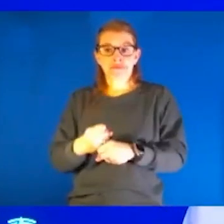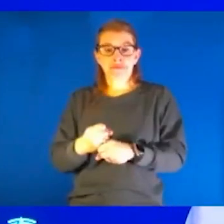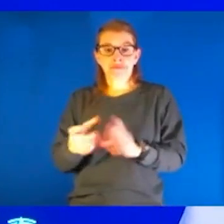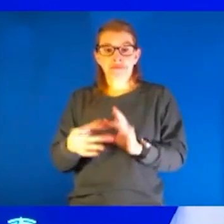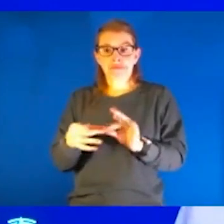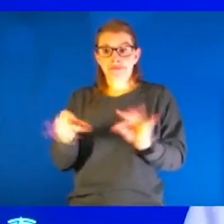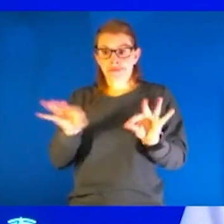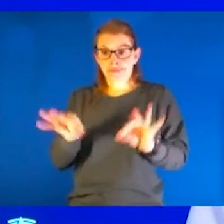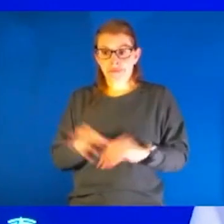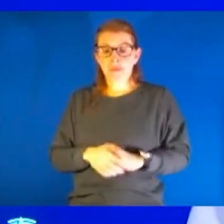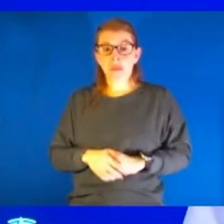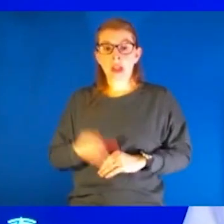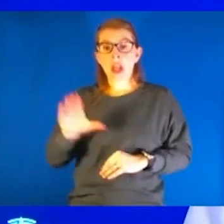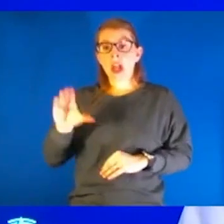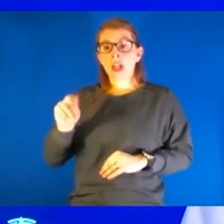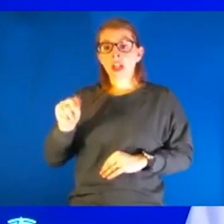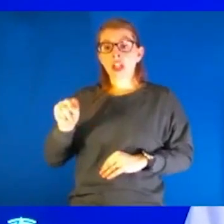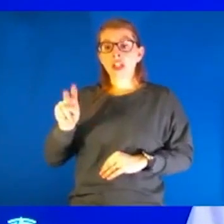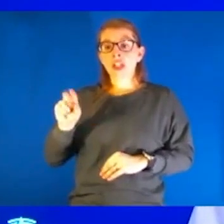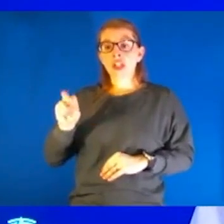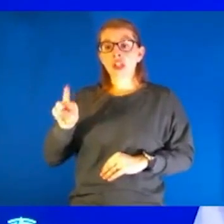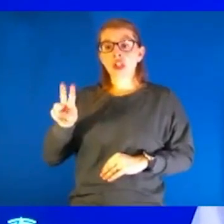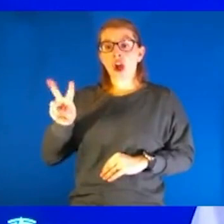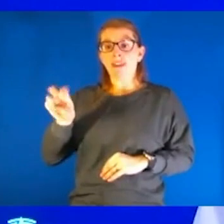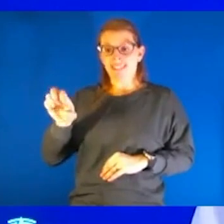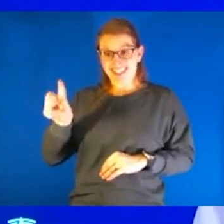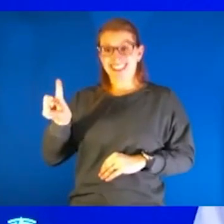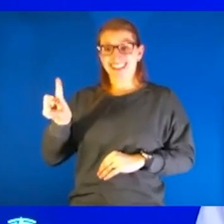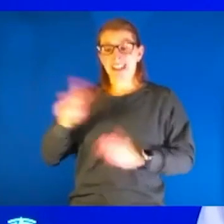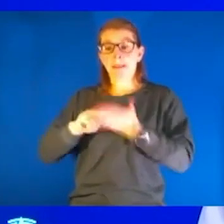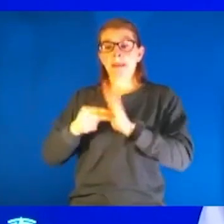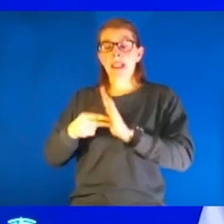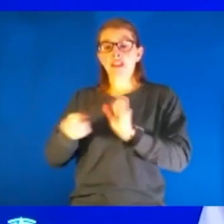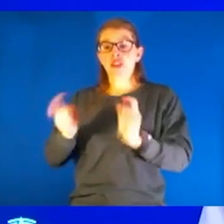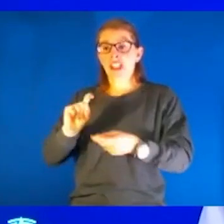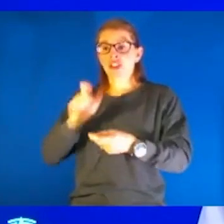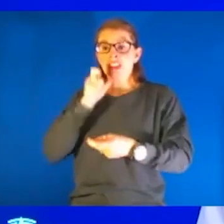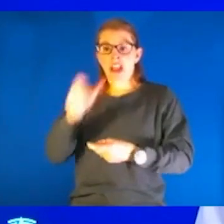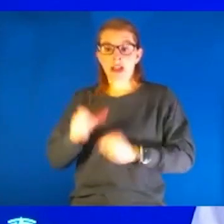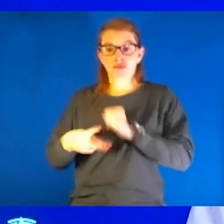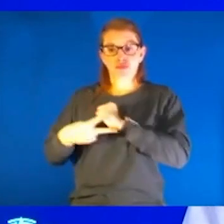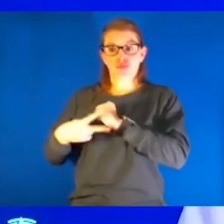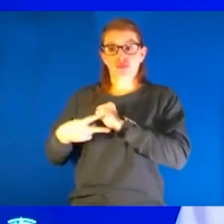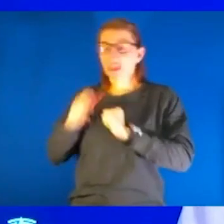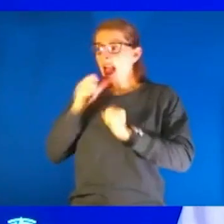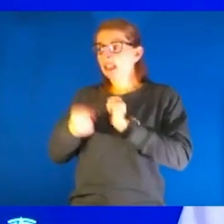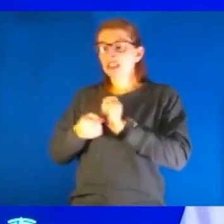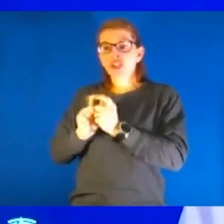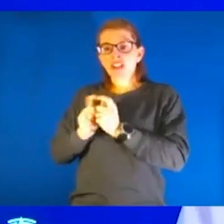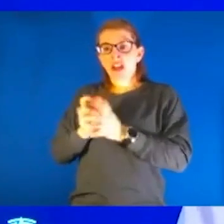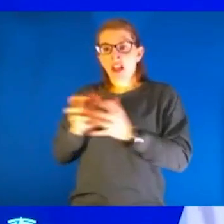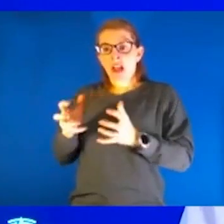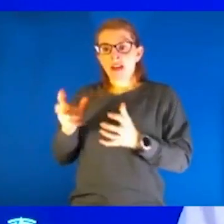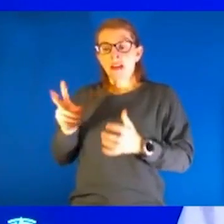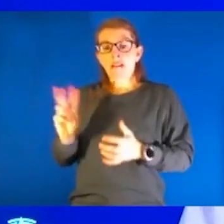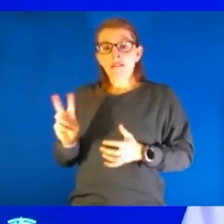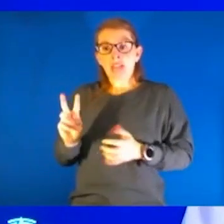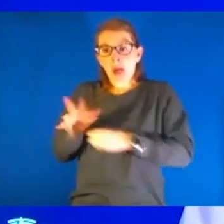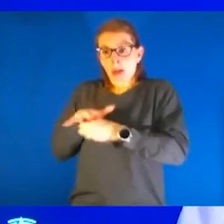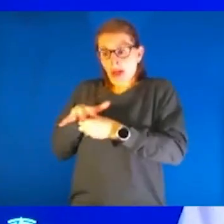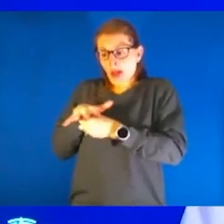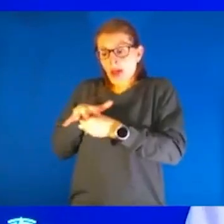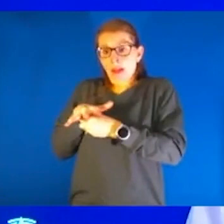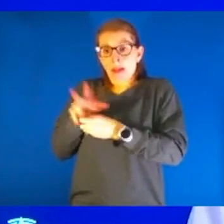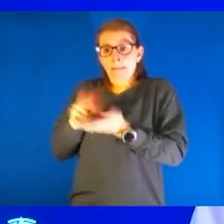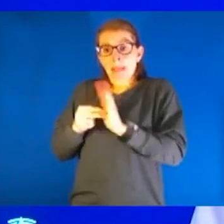So conserved means basically it's not really changing, or it doesn't change that much. We know that there are variable regions, meaning that they change,